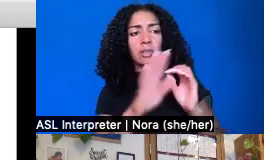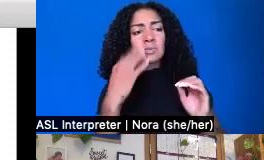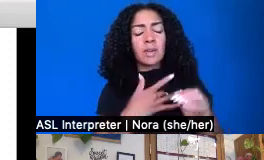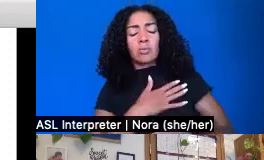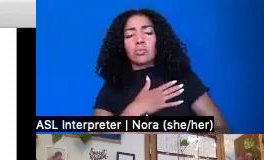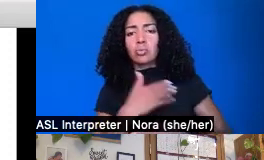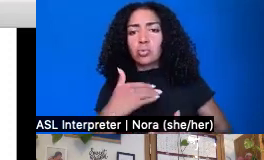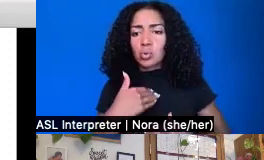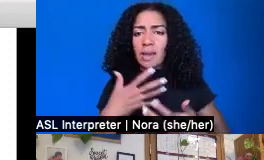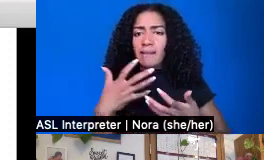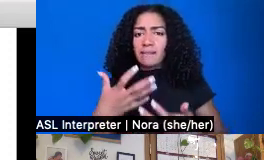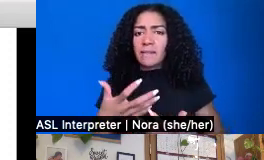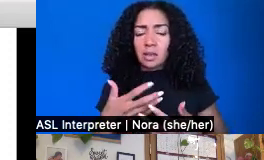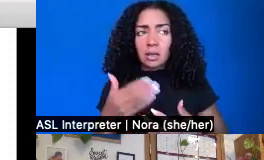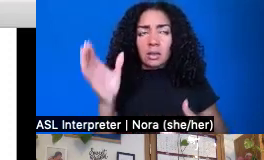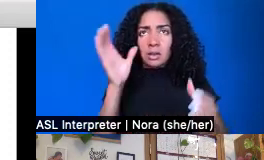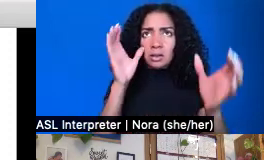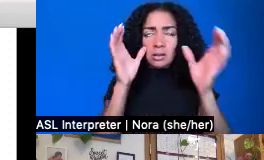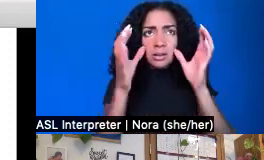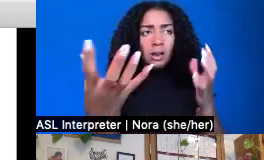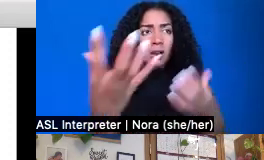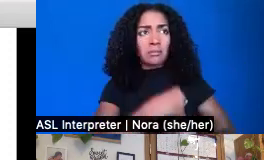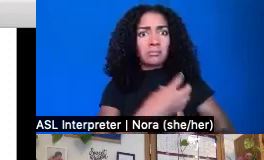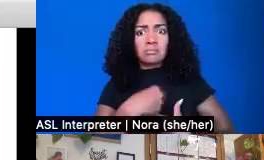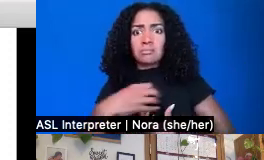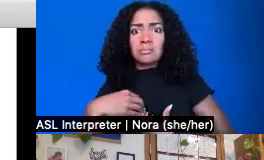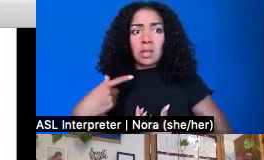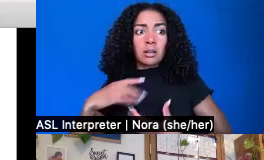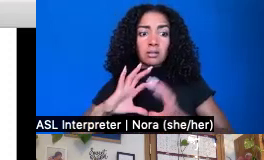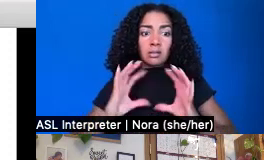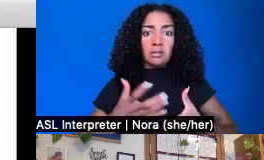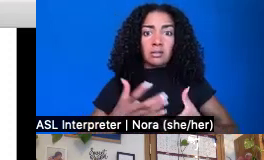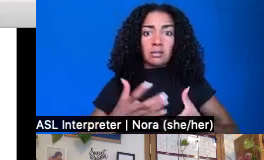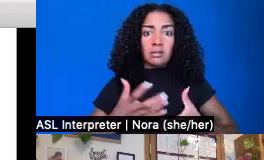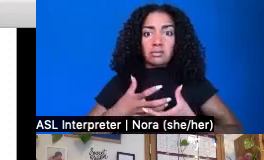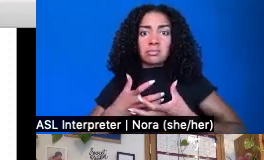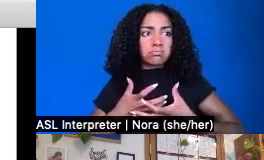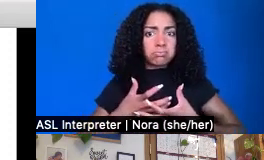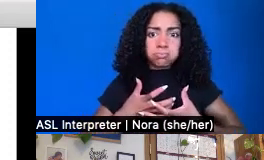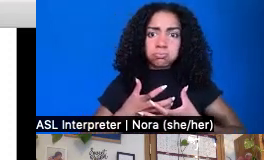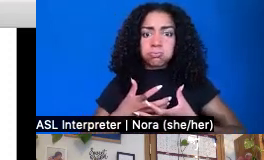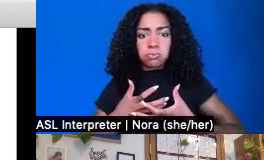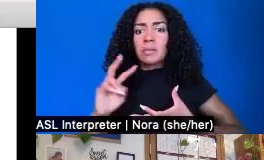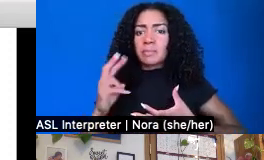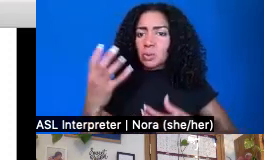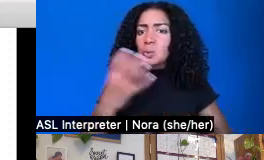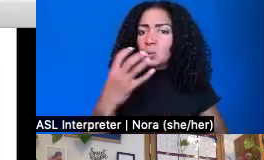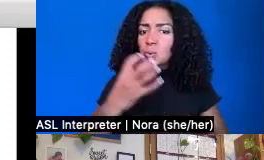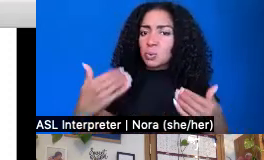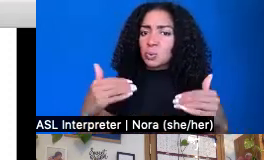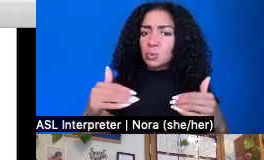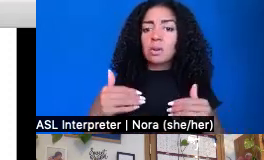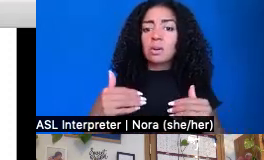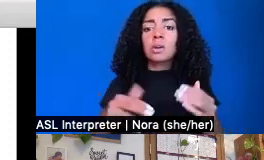hearing experiences over and over again, then that usually means that there's some sort of change that needs to happen to respond